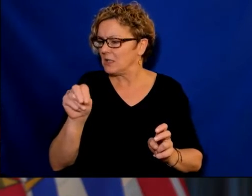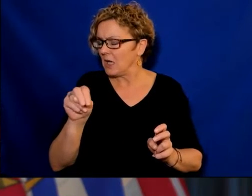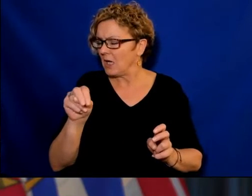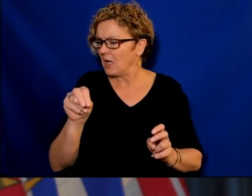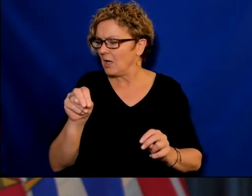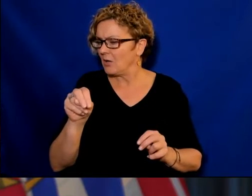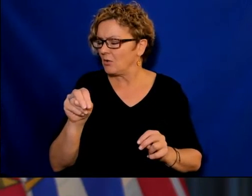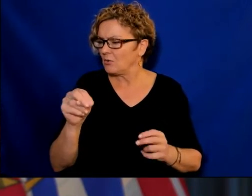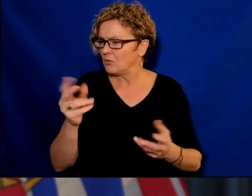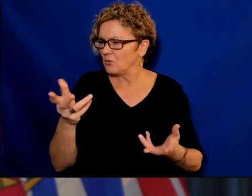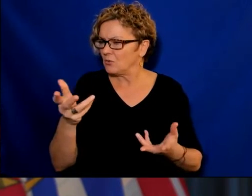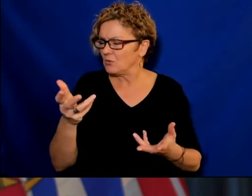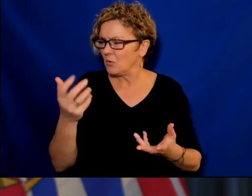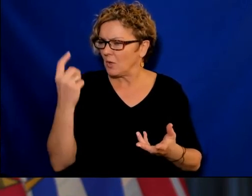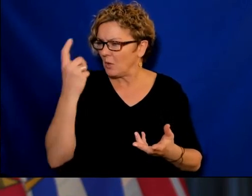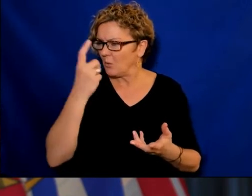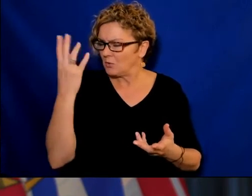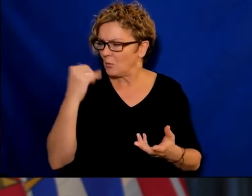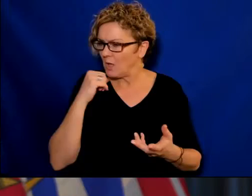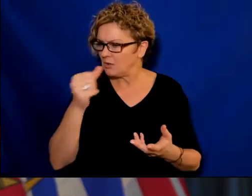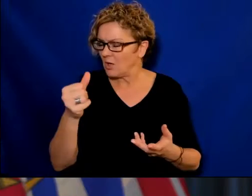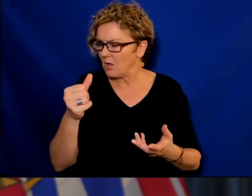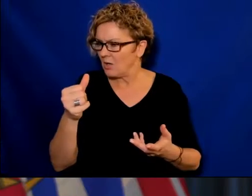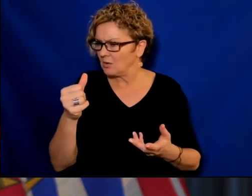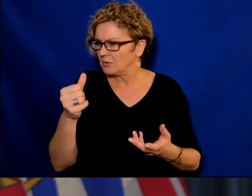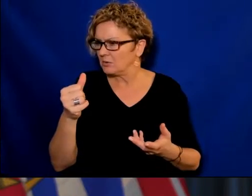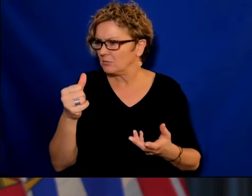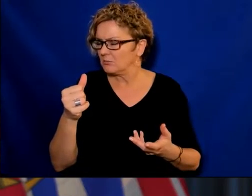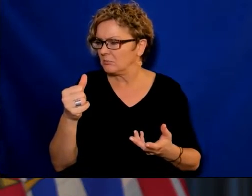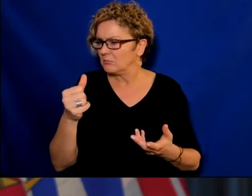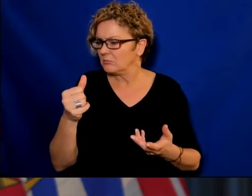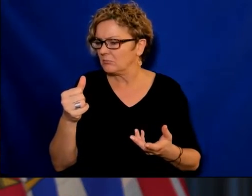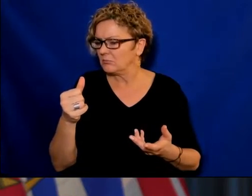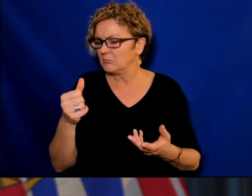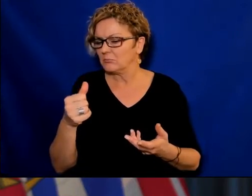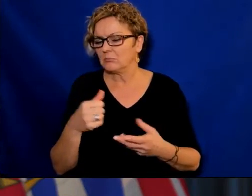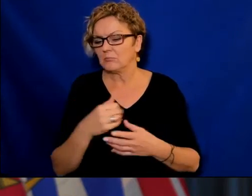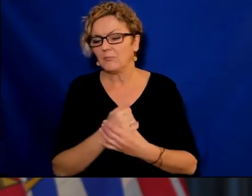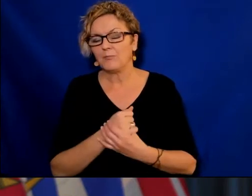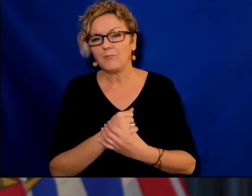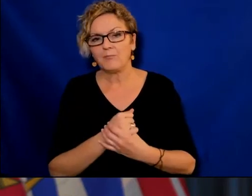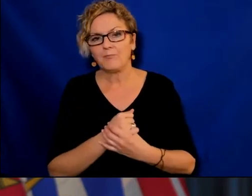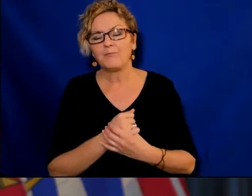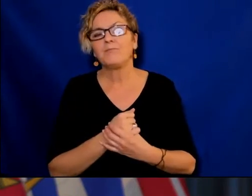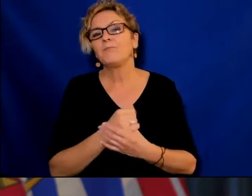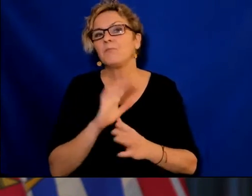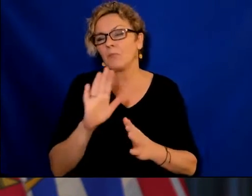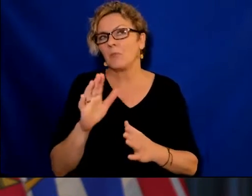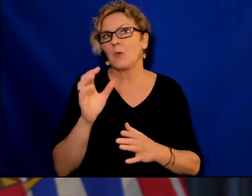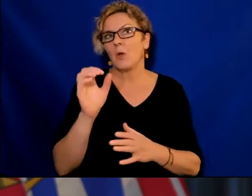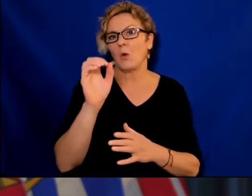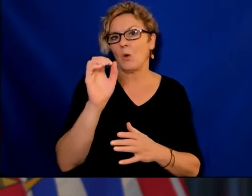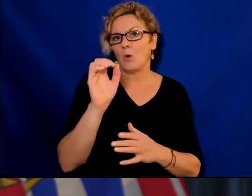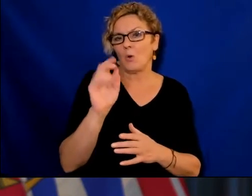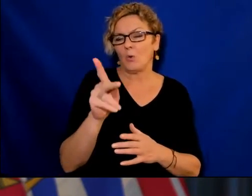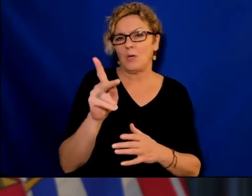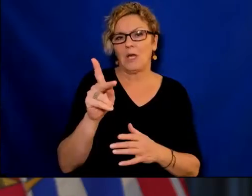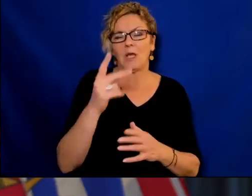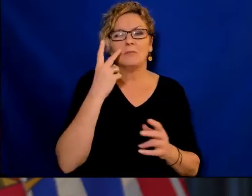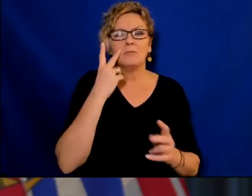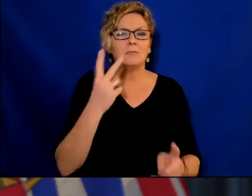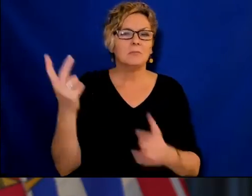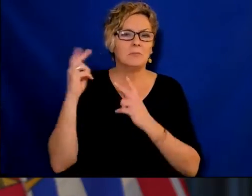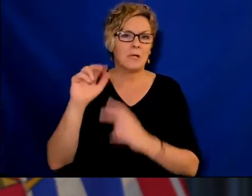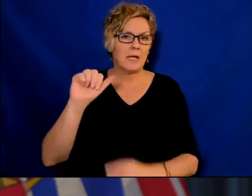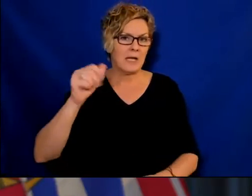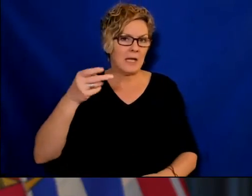now and perhaps even bringing in more? Yeah, so what the difference between what we were thinking about in April and